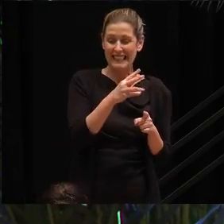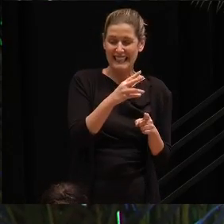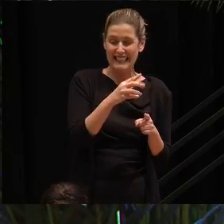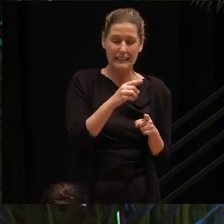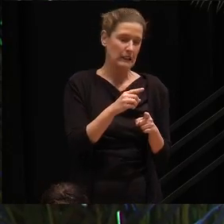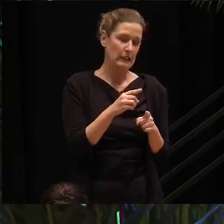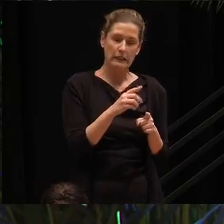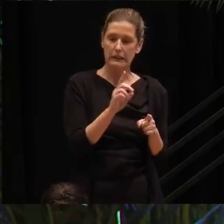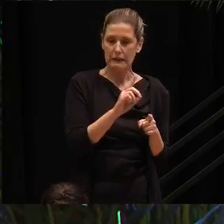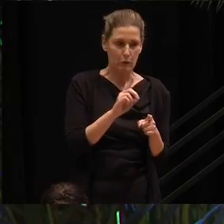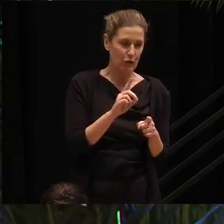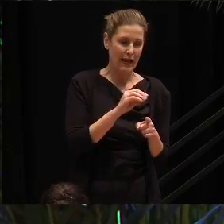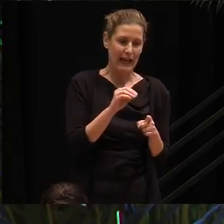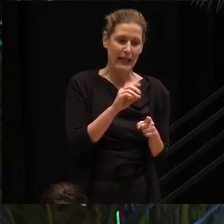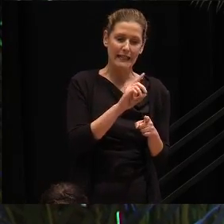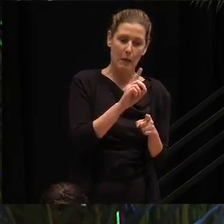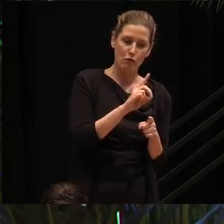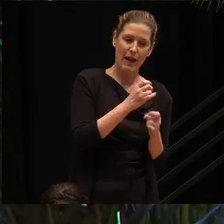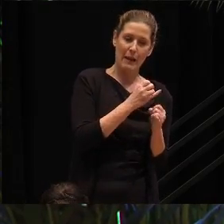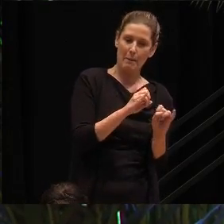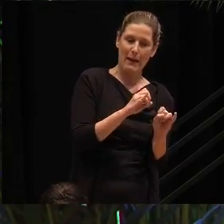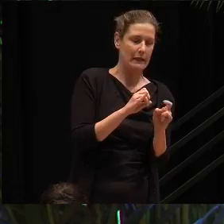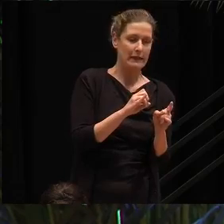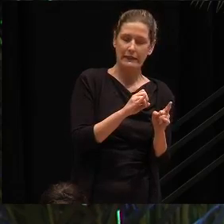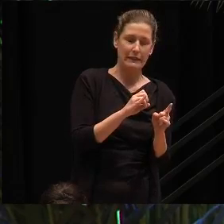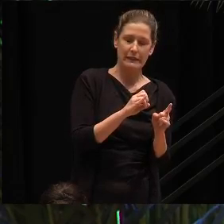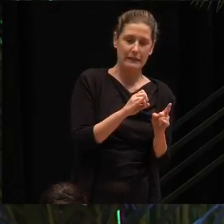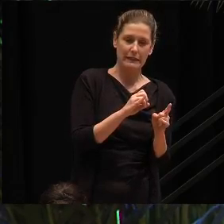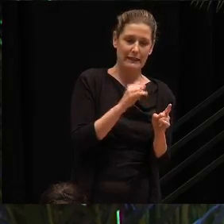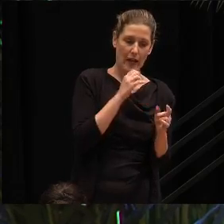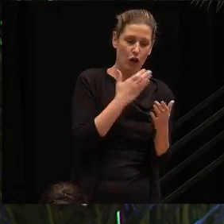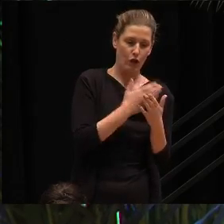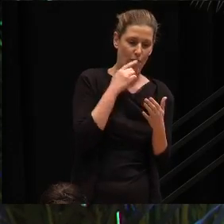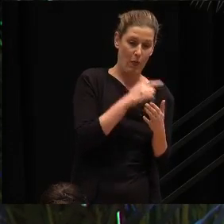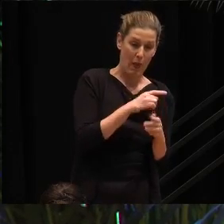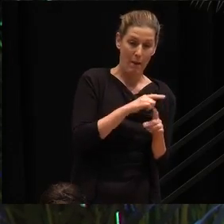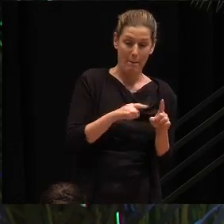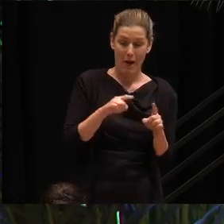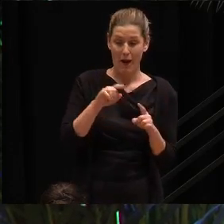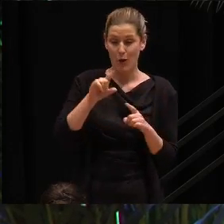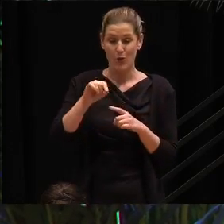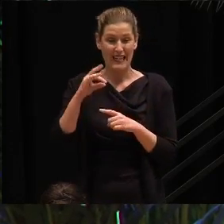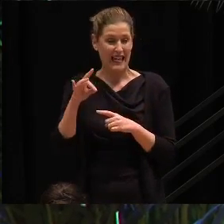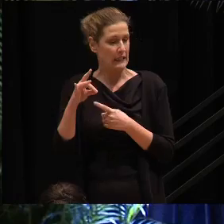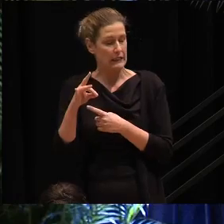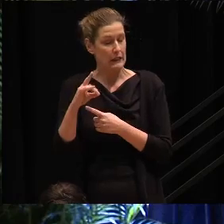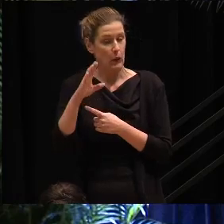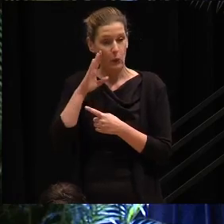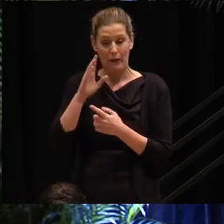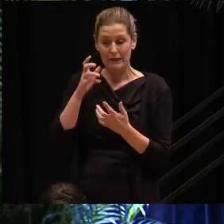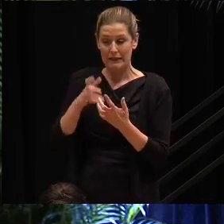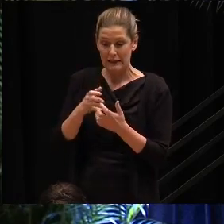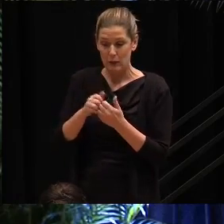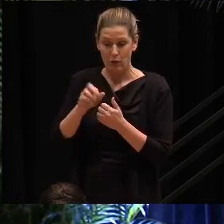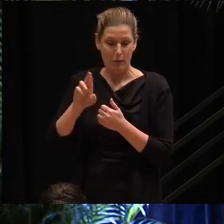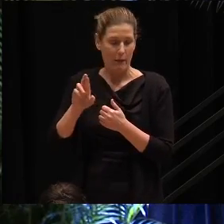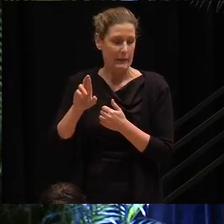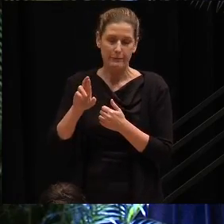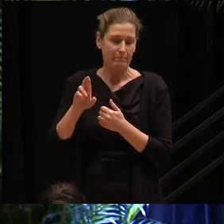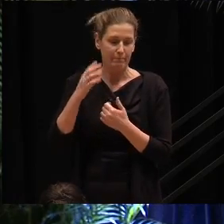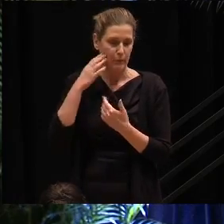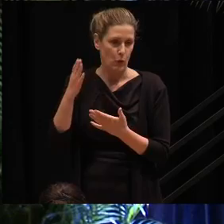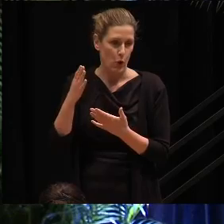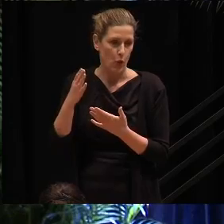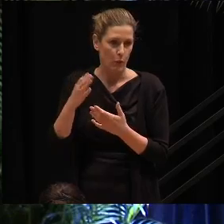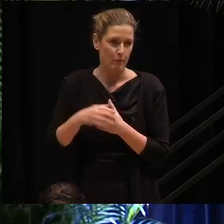like. I'm not certain that the snapshot in 2018 is going to be what the president and congressional Republicans want to see either. Gabriela Dolmens, we heard a